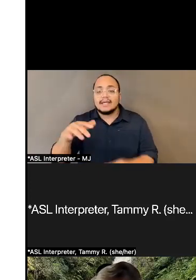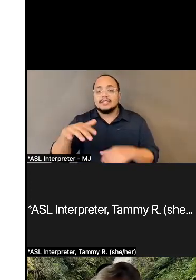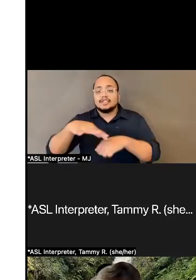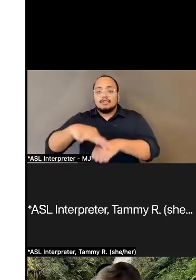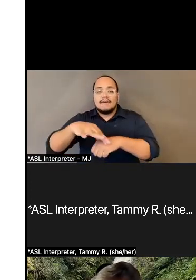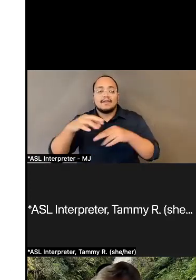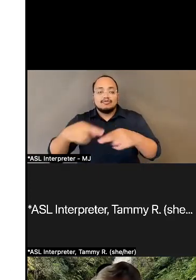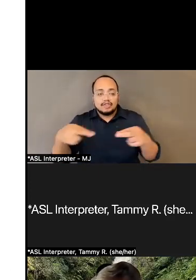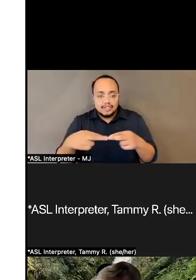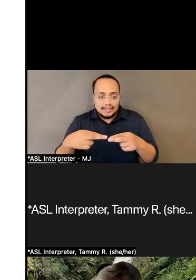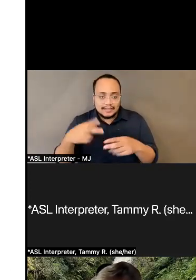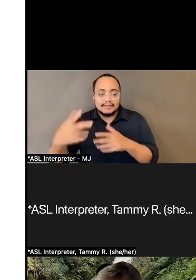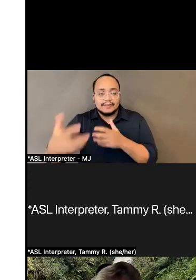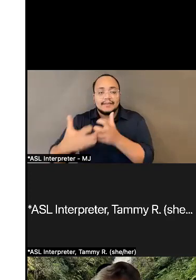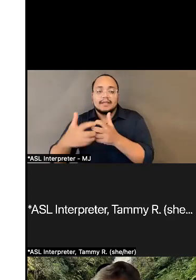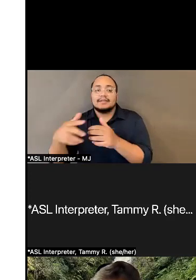providing services.